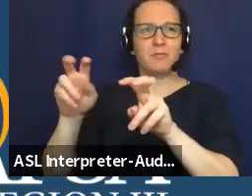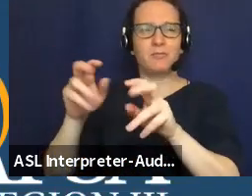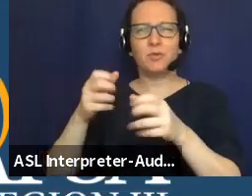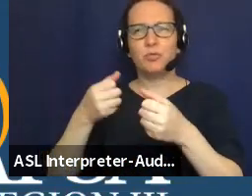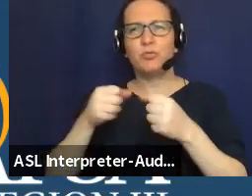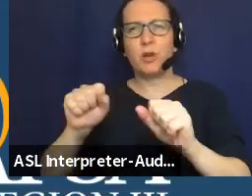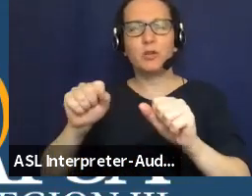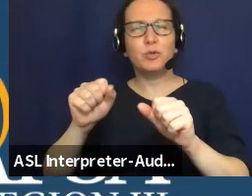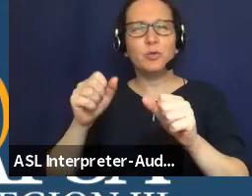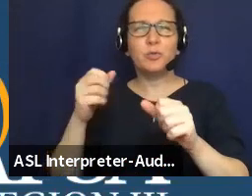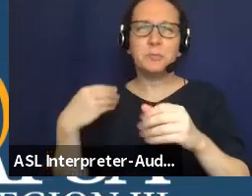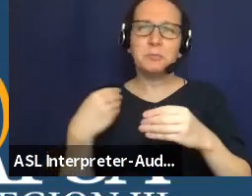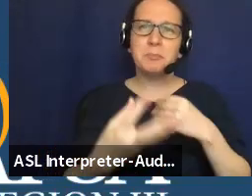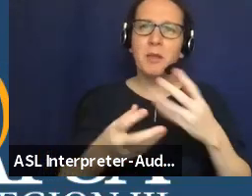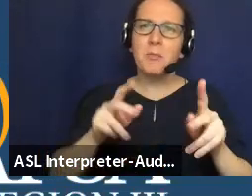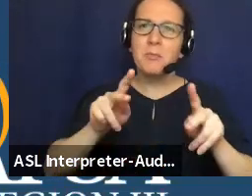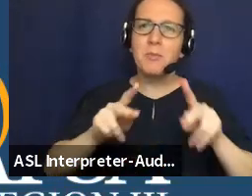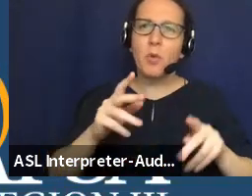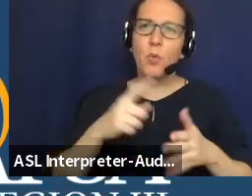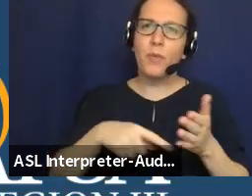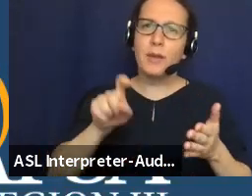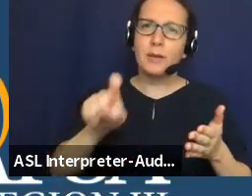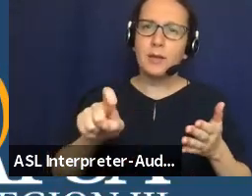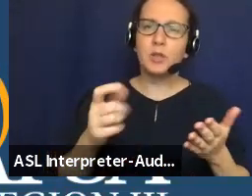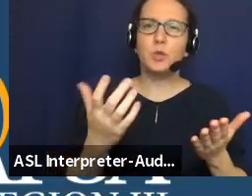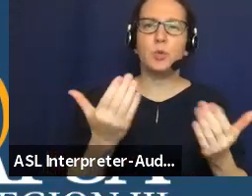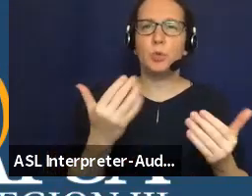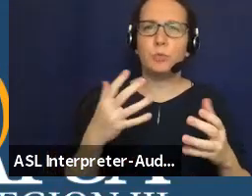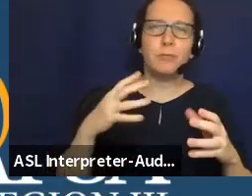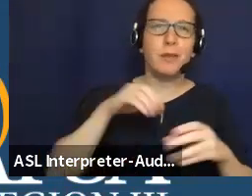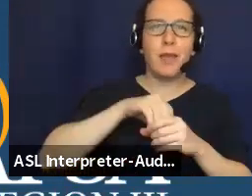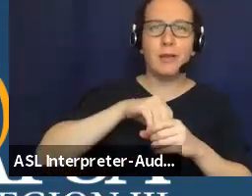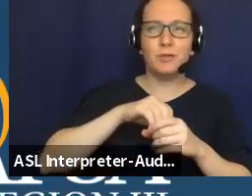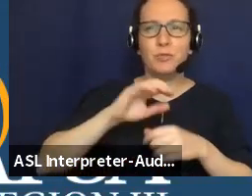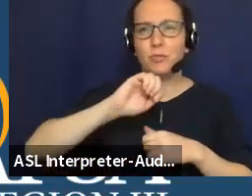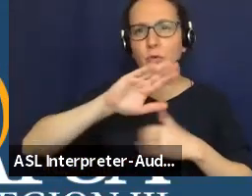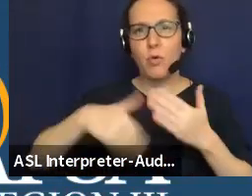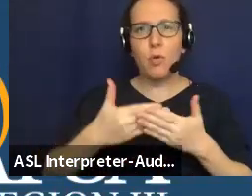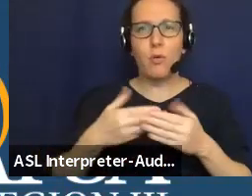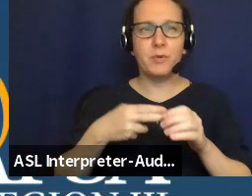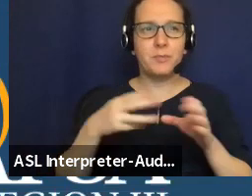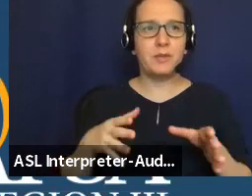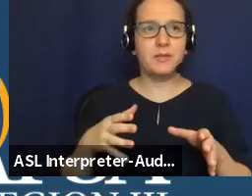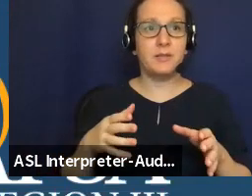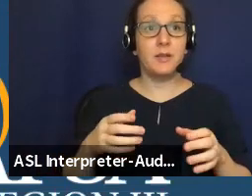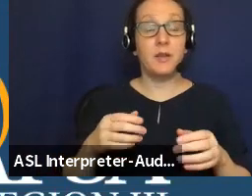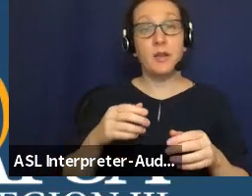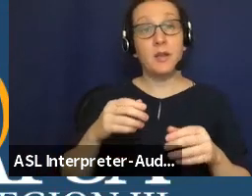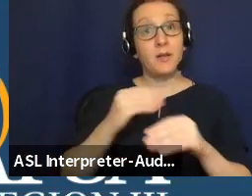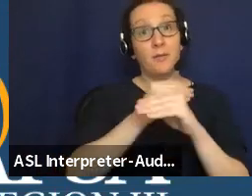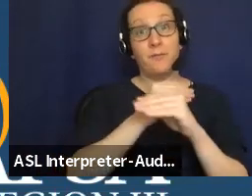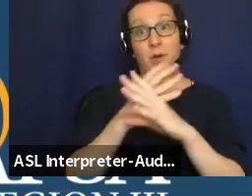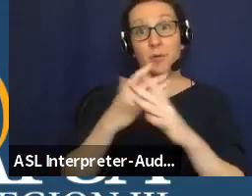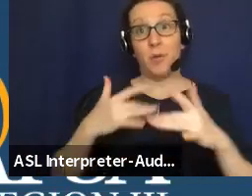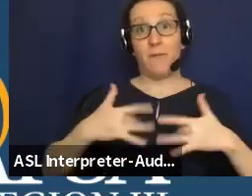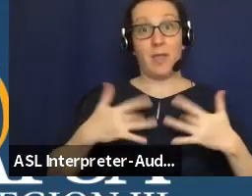equip people with what they need in order to engage all participants. So as you know, individuals participating in virtual events these days, they're coming from